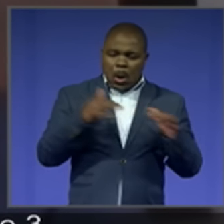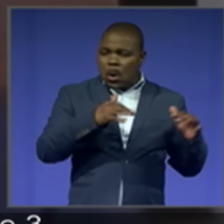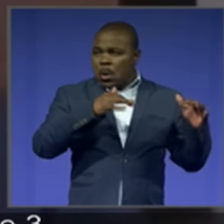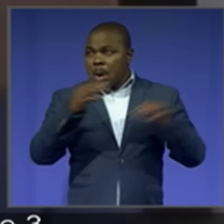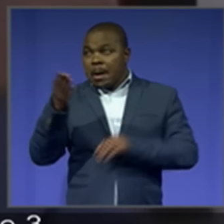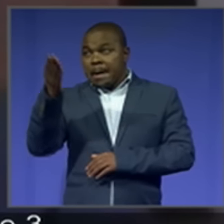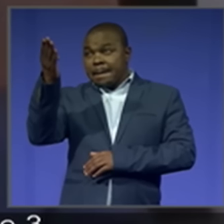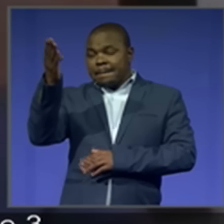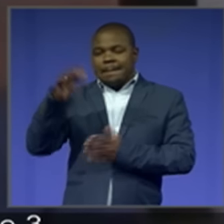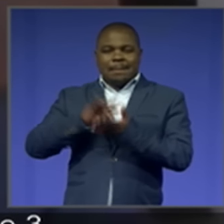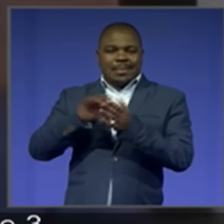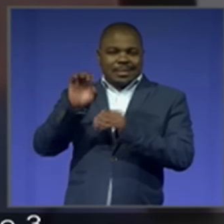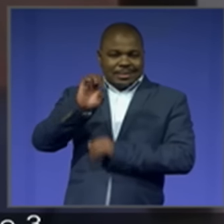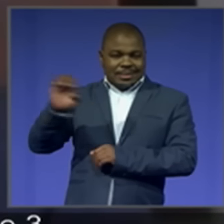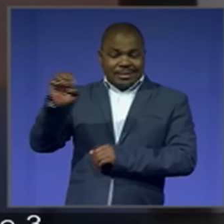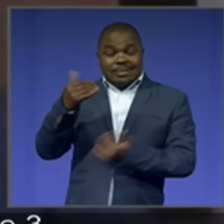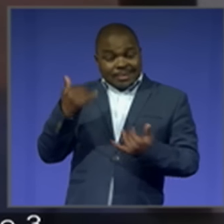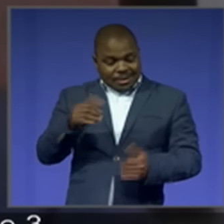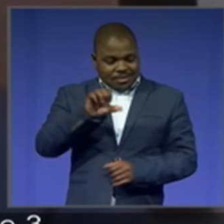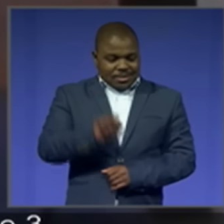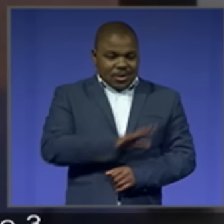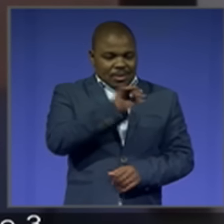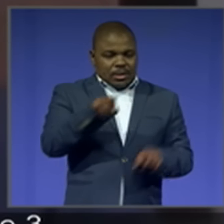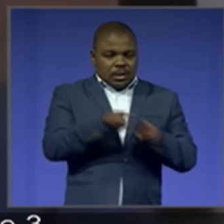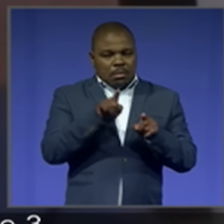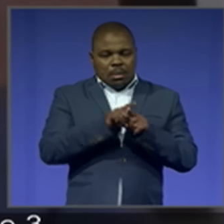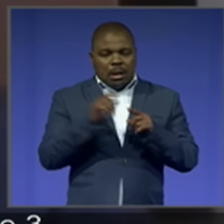man the Middle East, re tlo iphumana ntse re